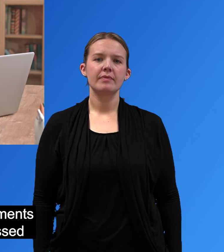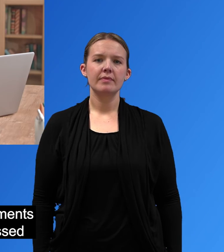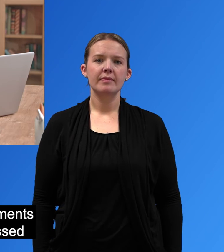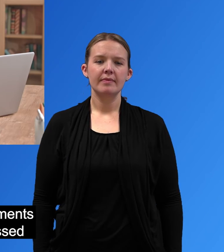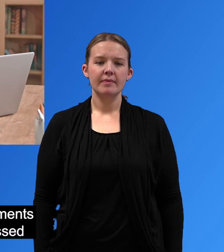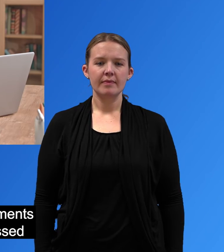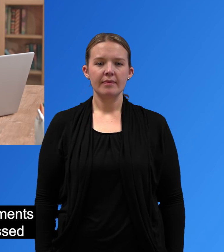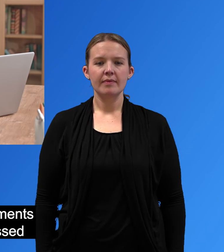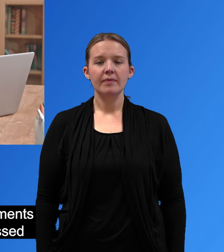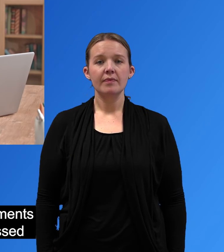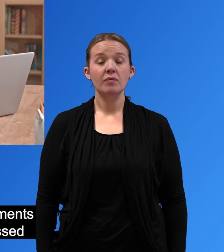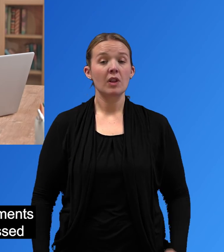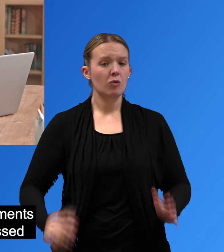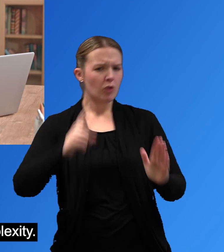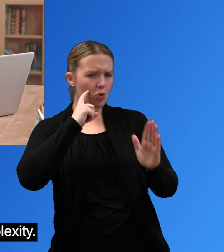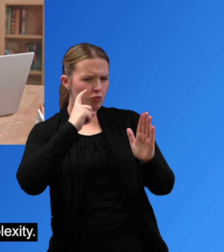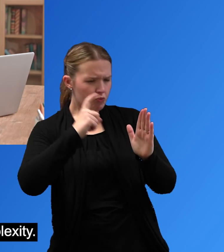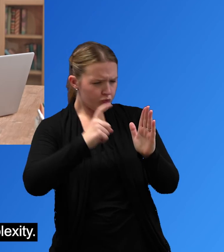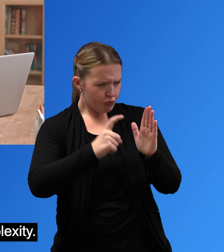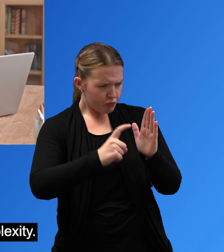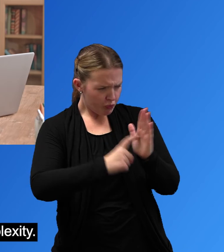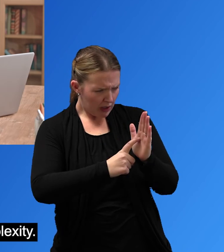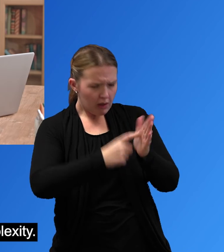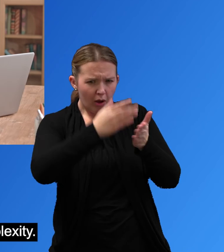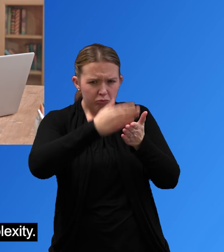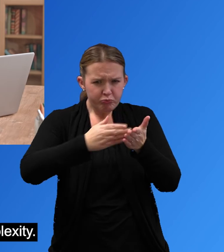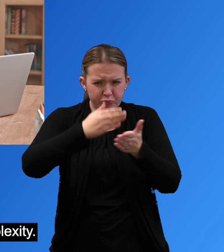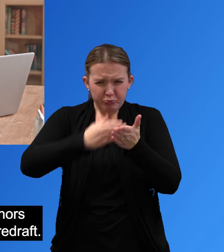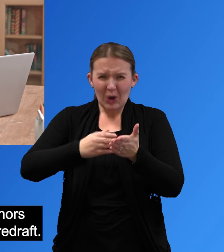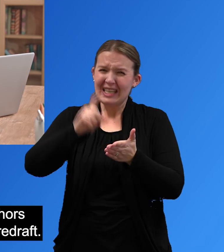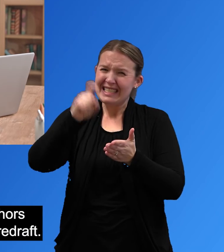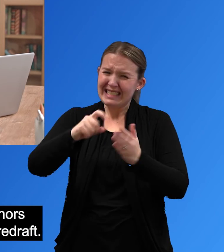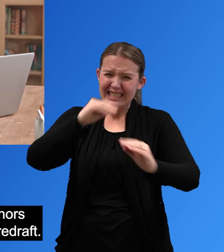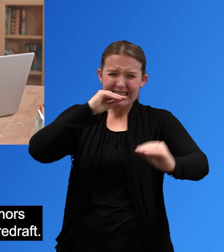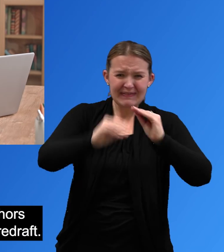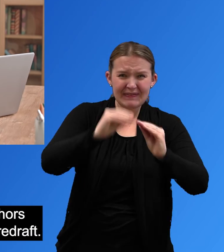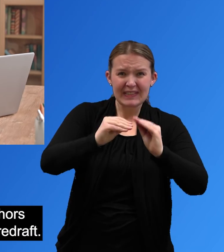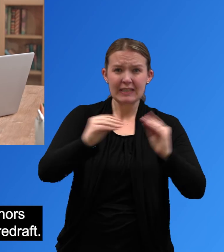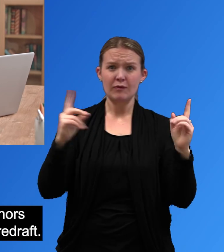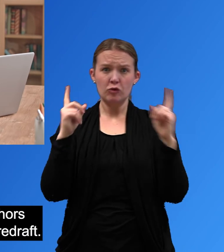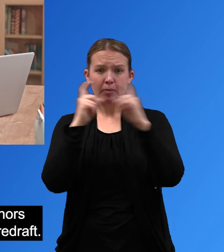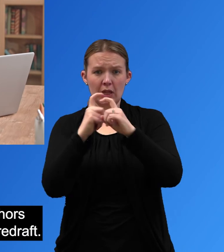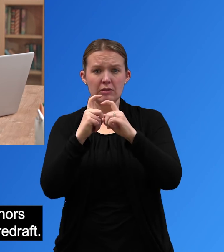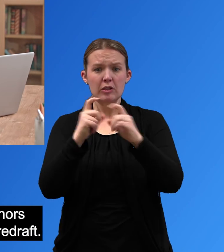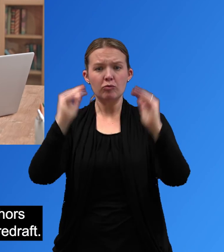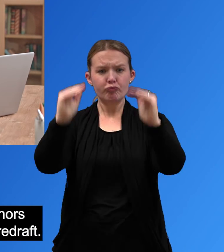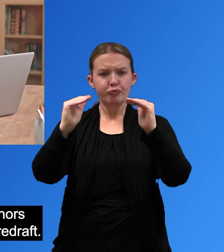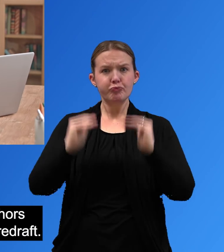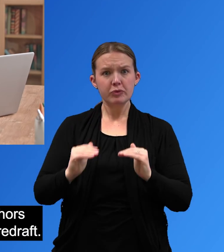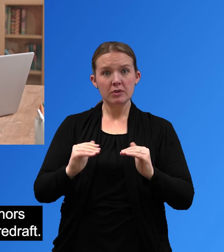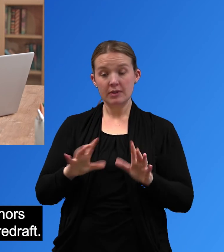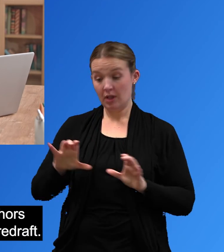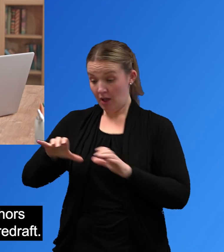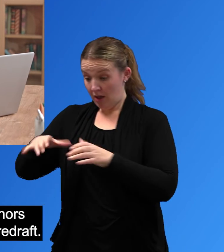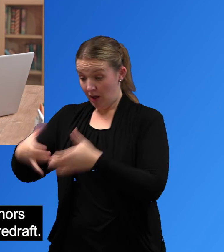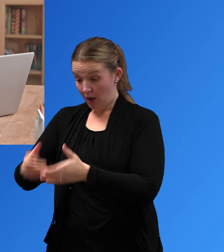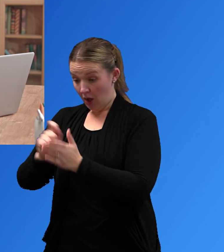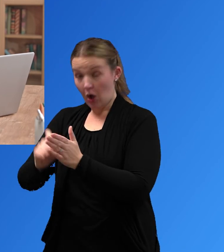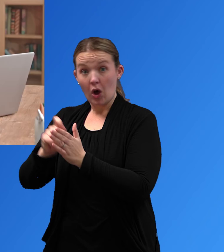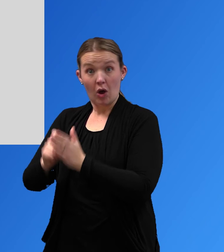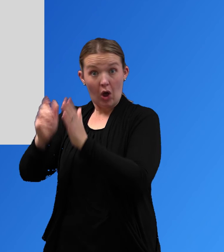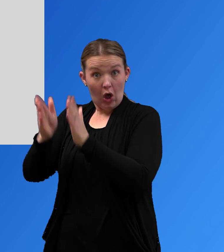Next, identify the elements that must be addressed to decrease the complexity. Work with other authors to review, revise, and redraft.